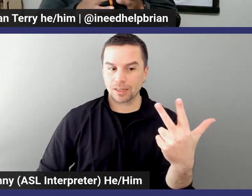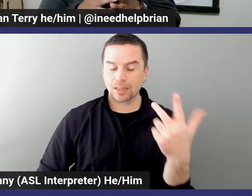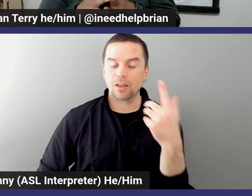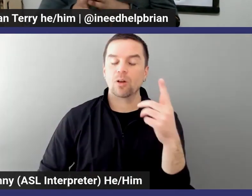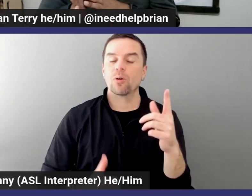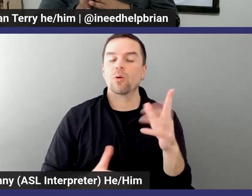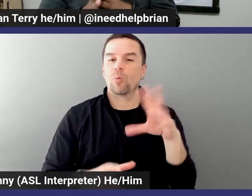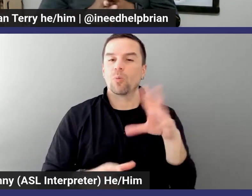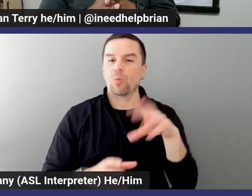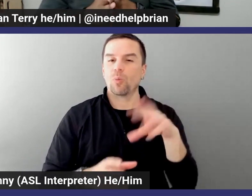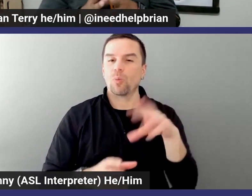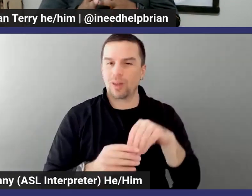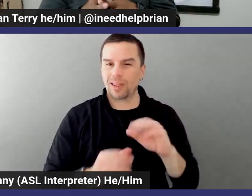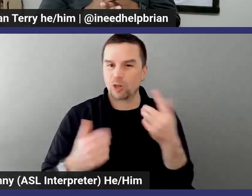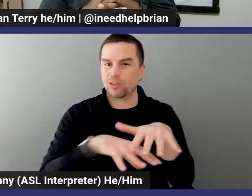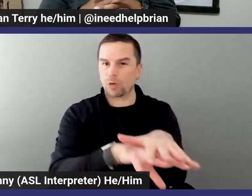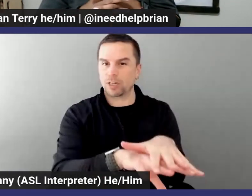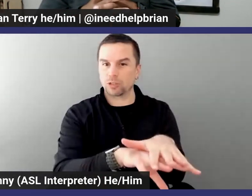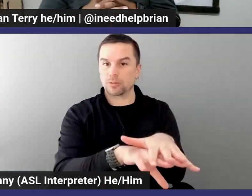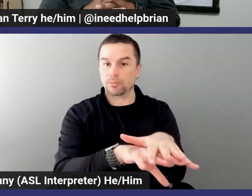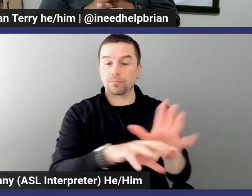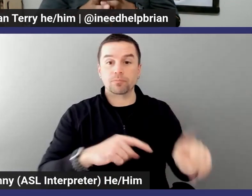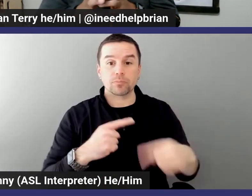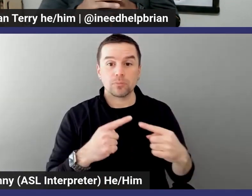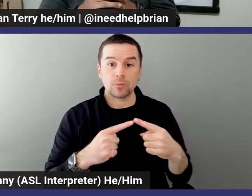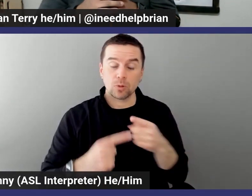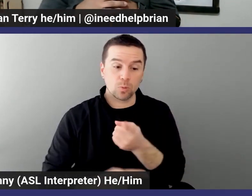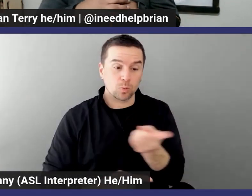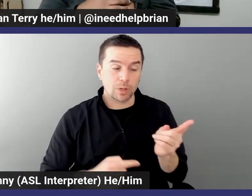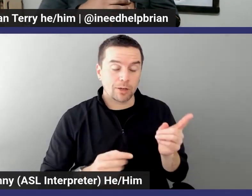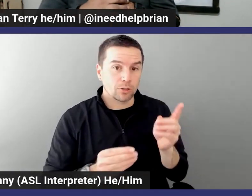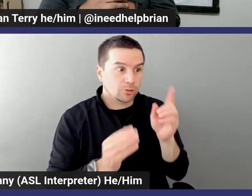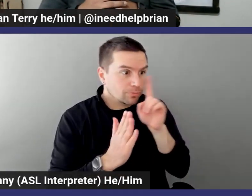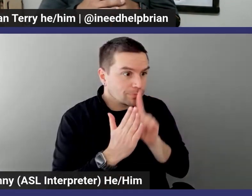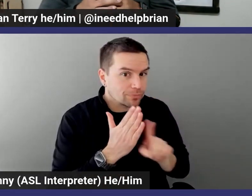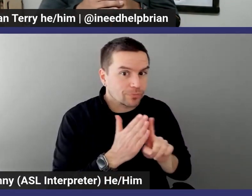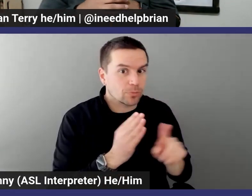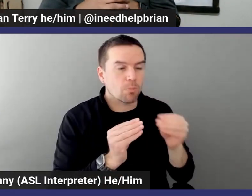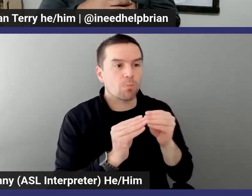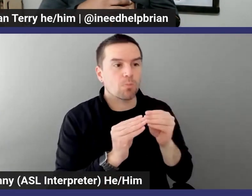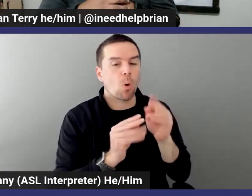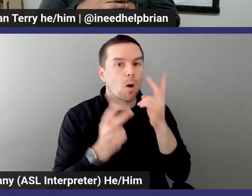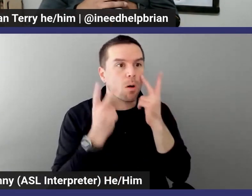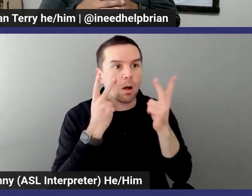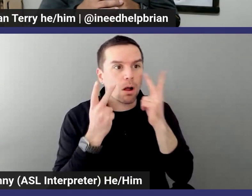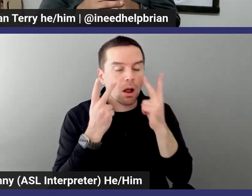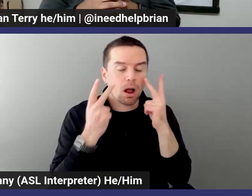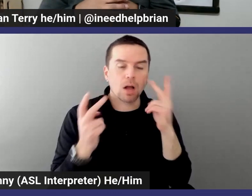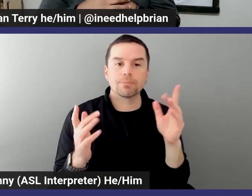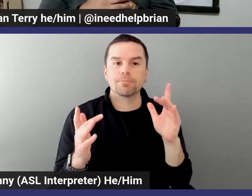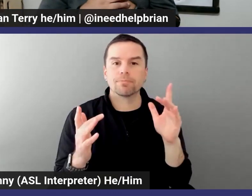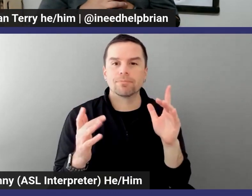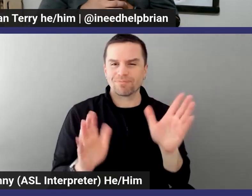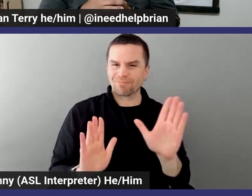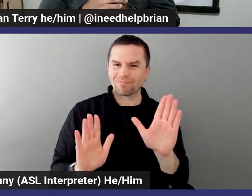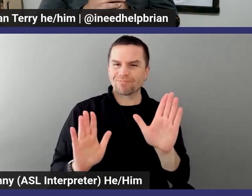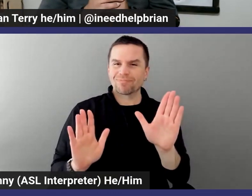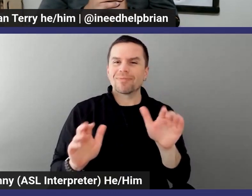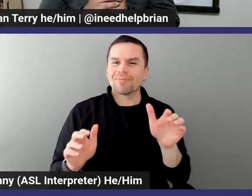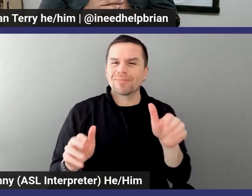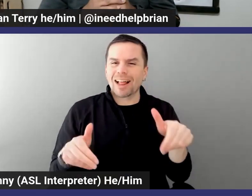then when you go further into it, you contact the so let me take you through the journey